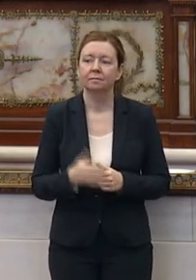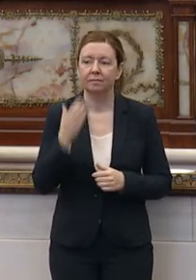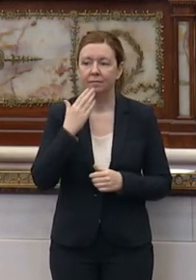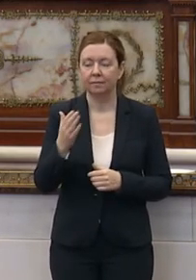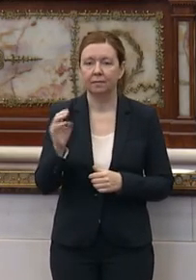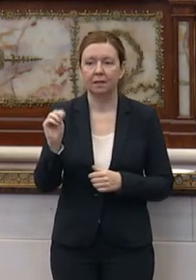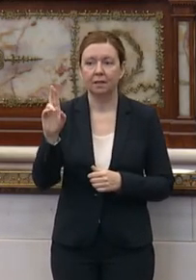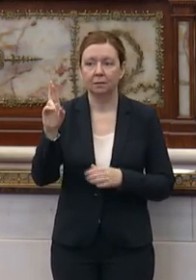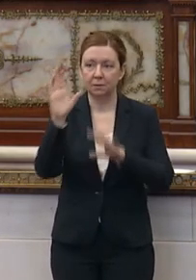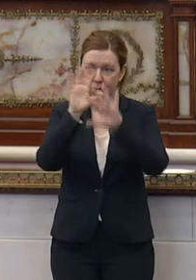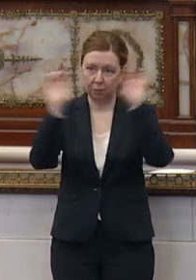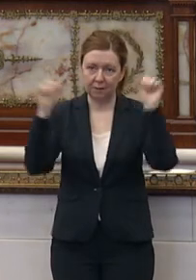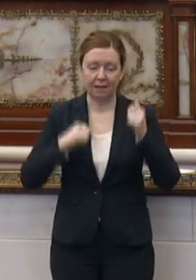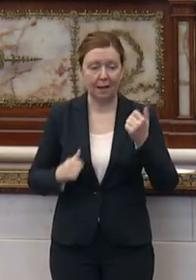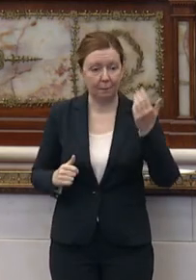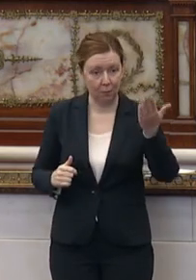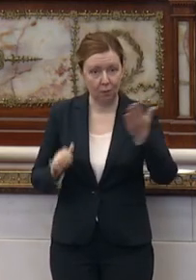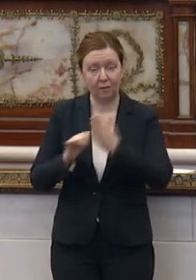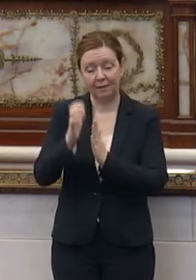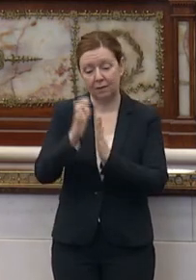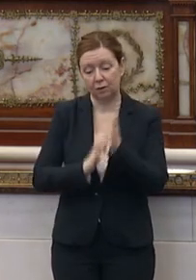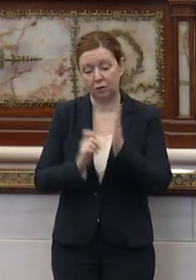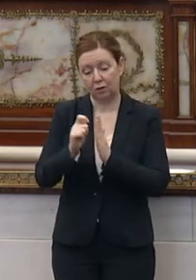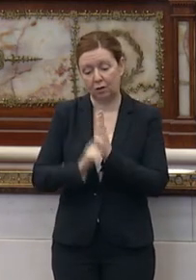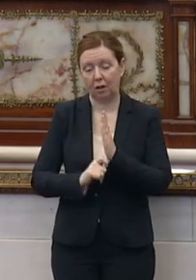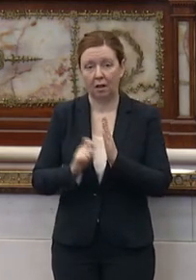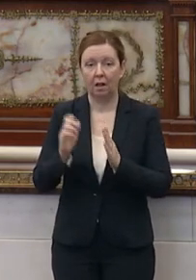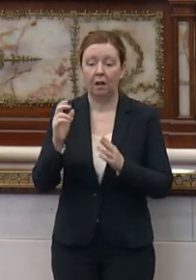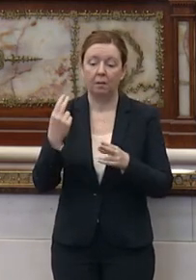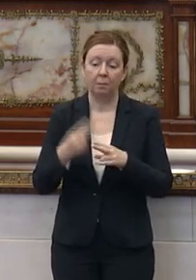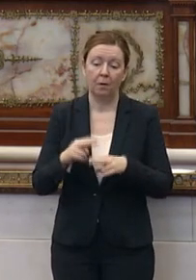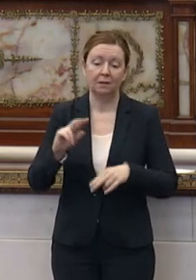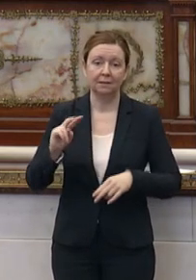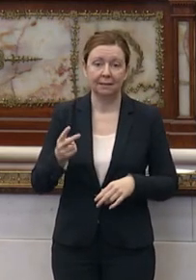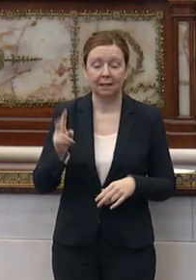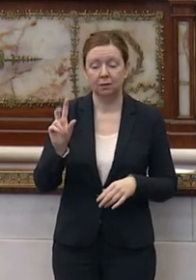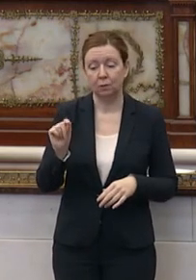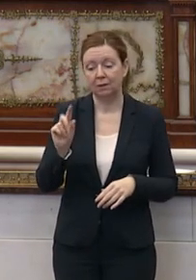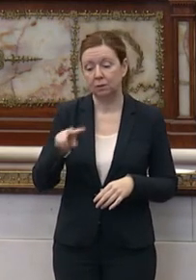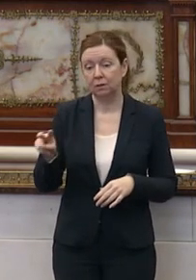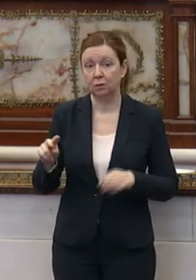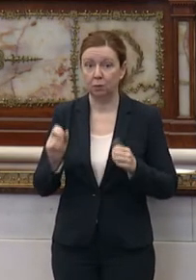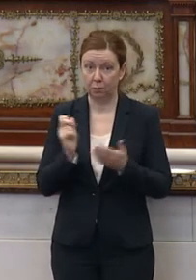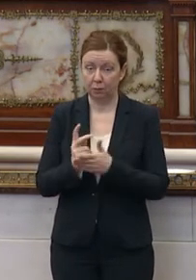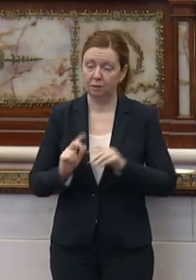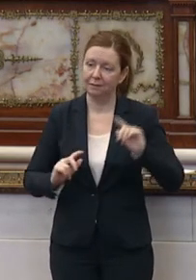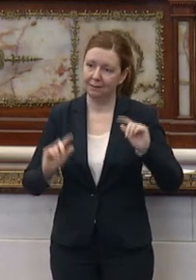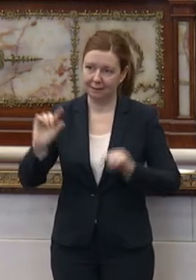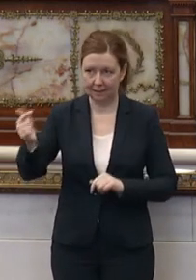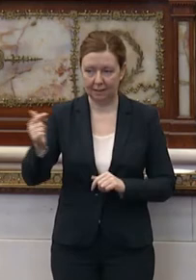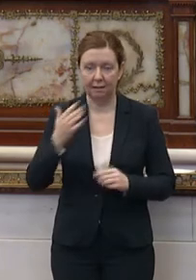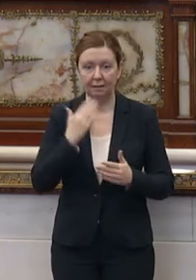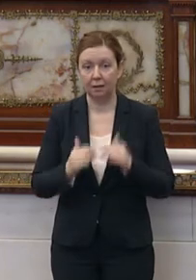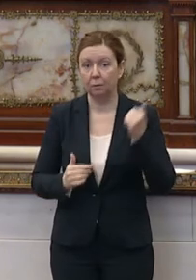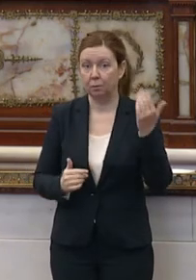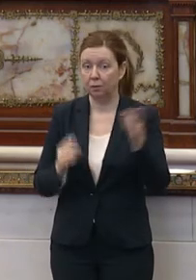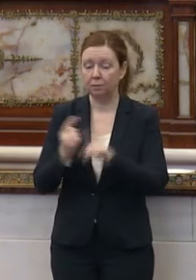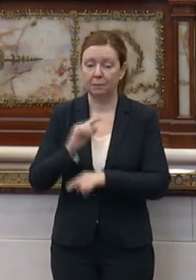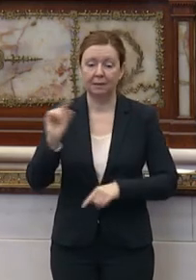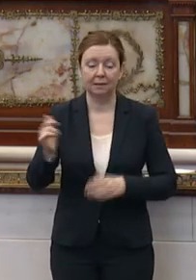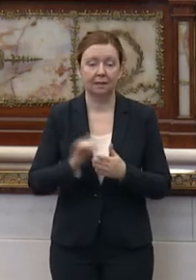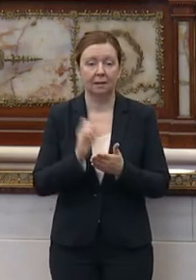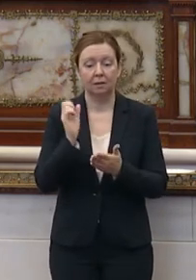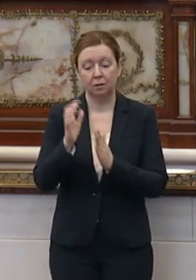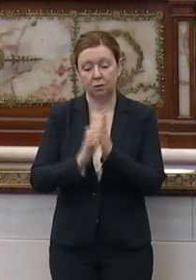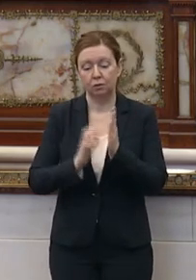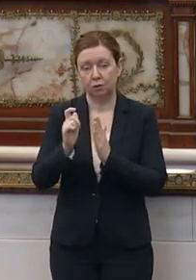Thank you, Mr. President. I move that the Journal of March 2nd, 2022 be approved. Second. Thank you. It's been moved and properly second